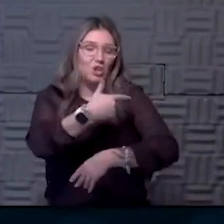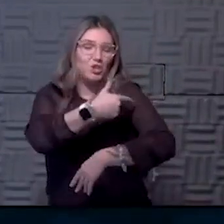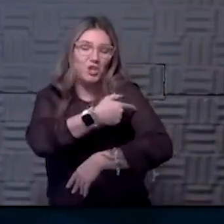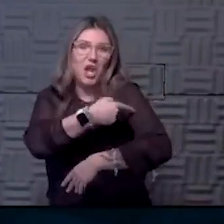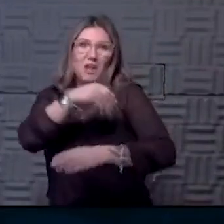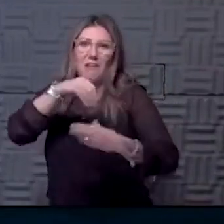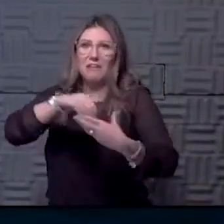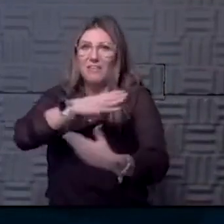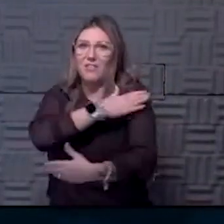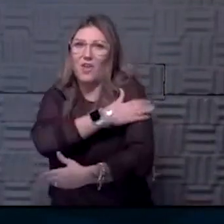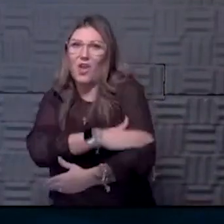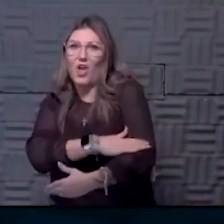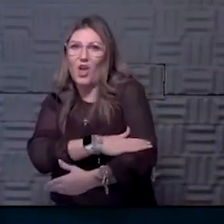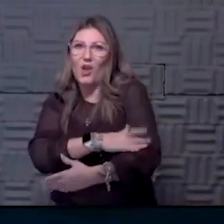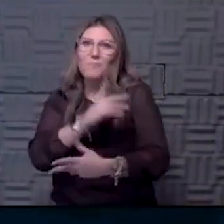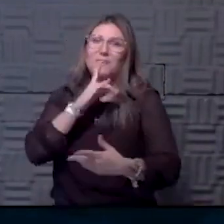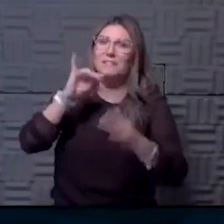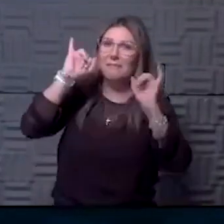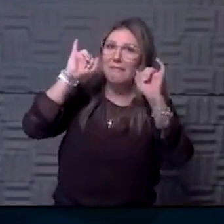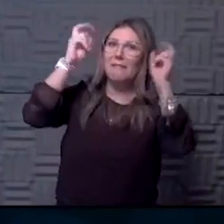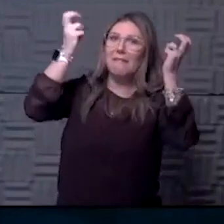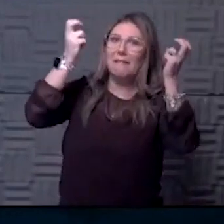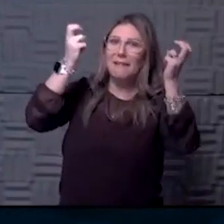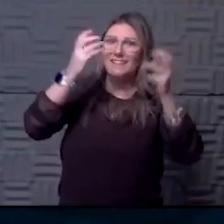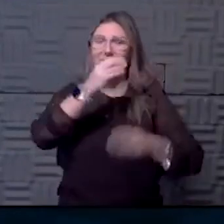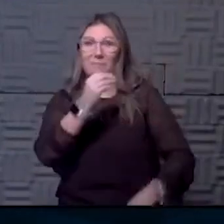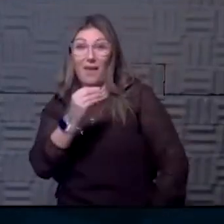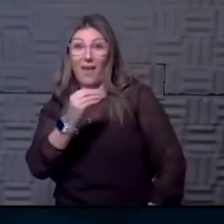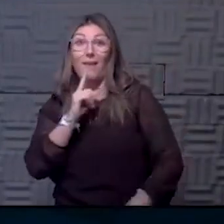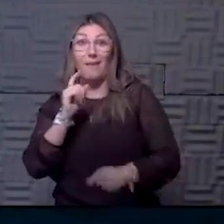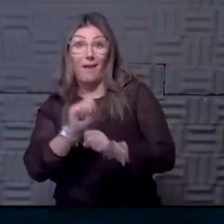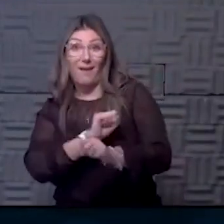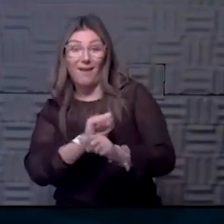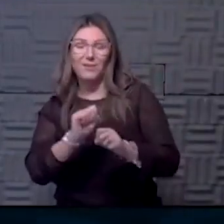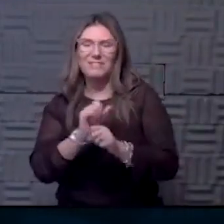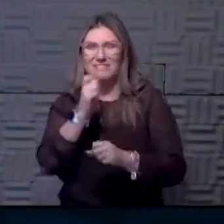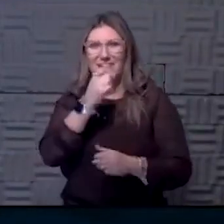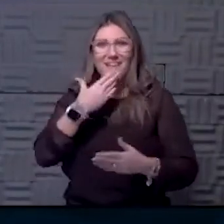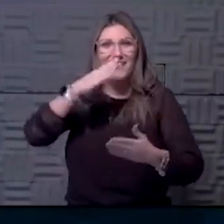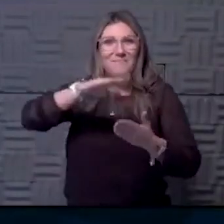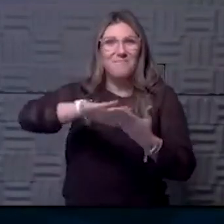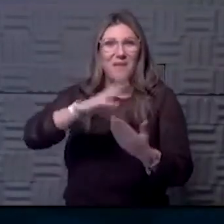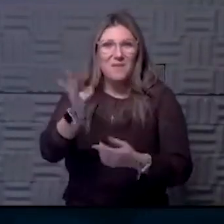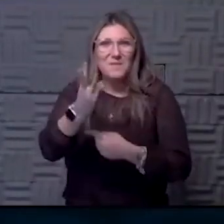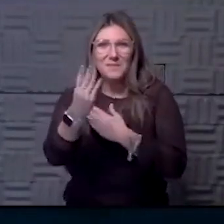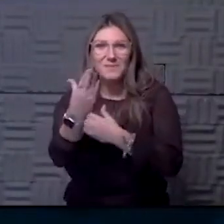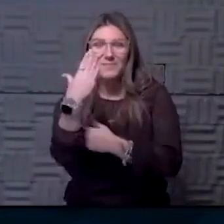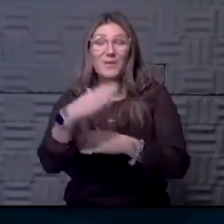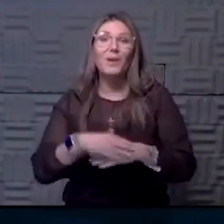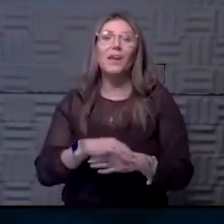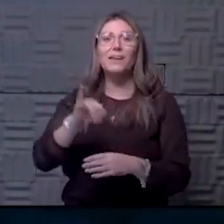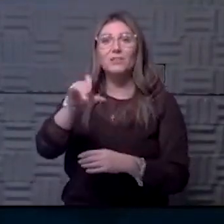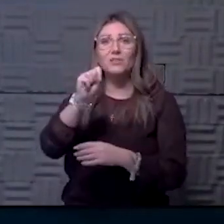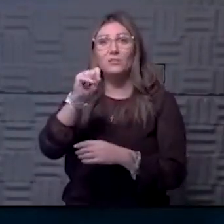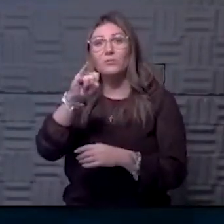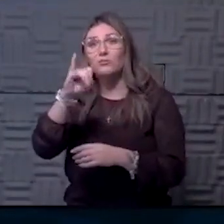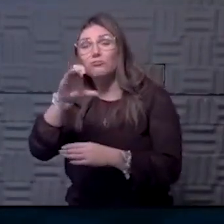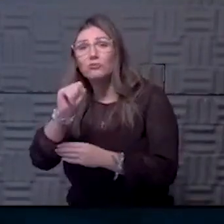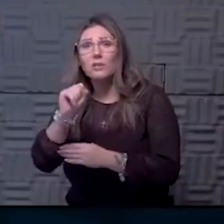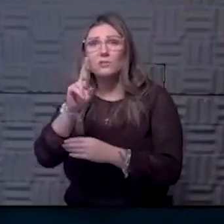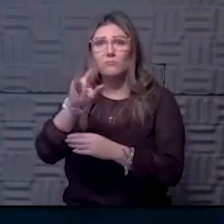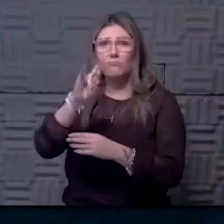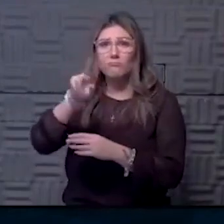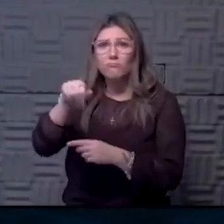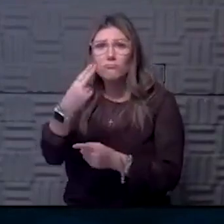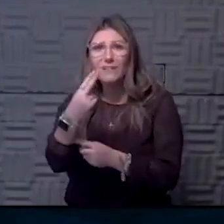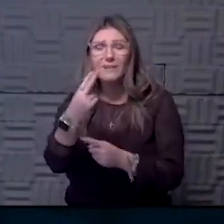figuratively and literally. Not bad for early on a Wednesday morning. And Jessica Kalender-Rich, that is nowhere. I don't think it's anywhere that it can be more